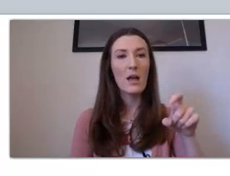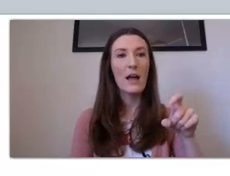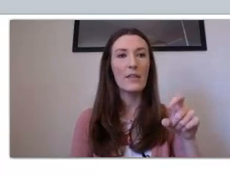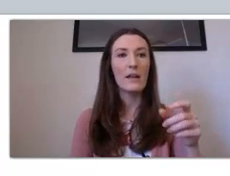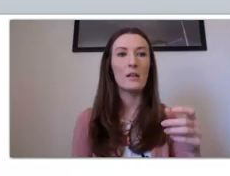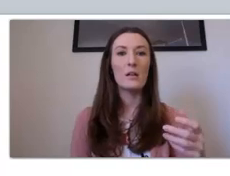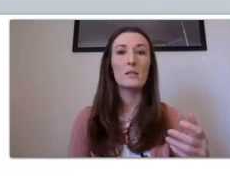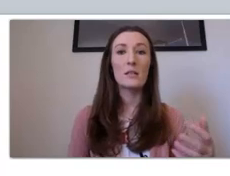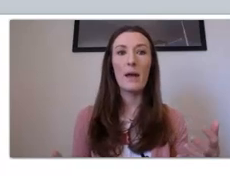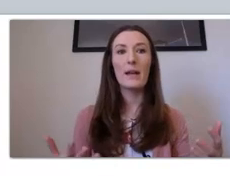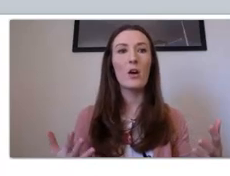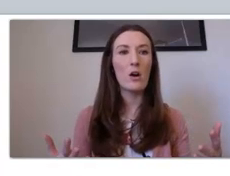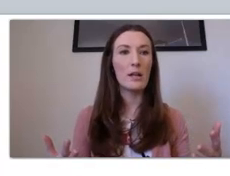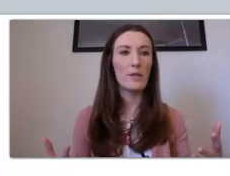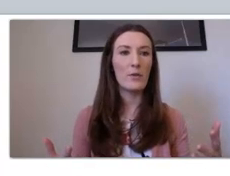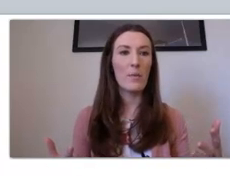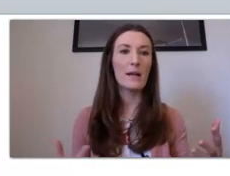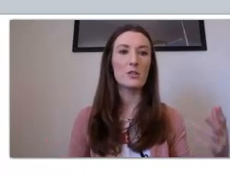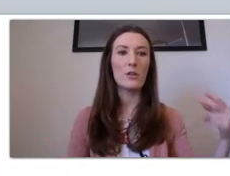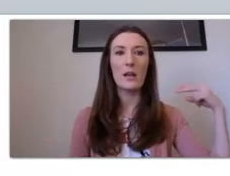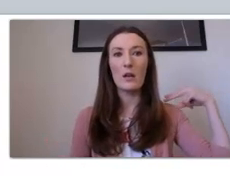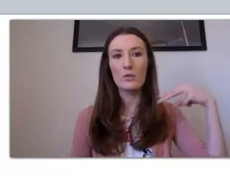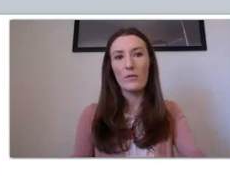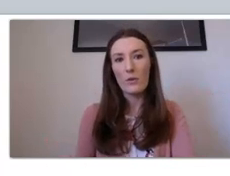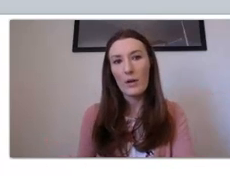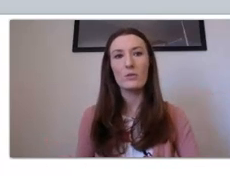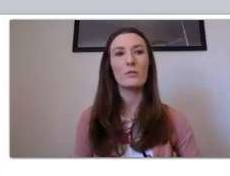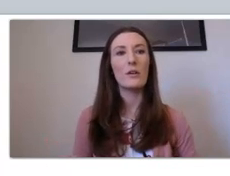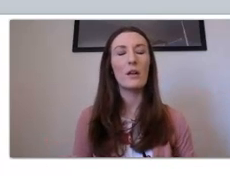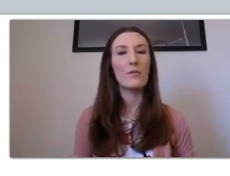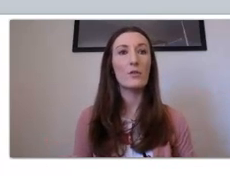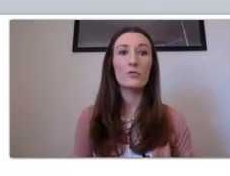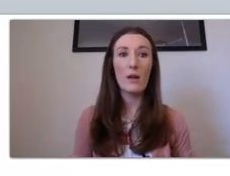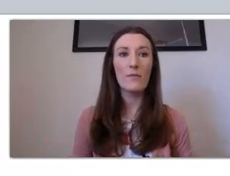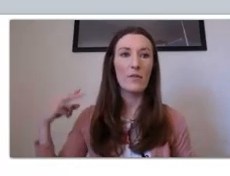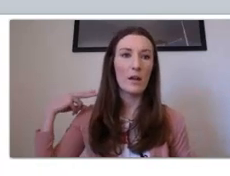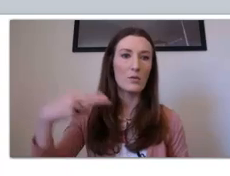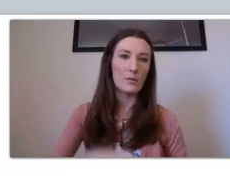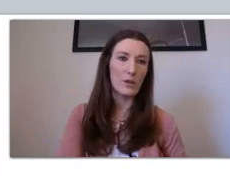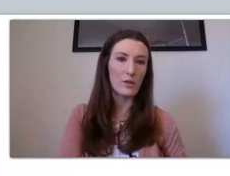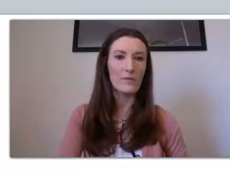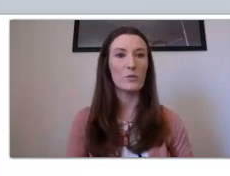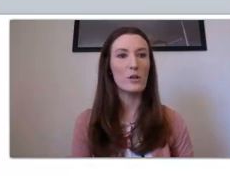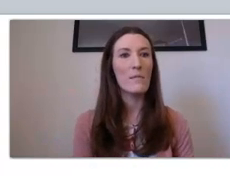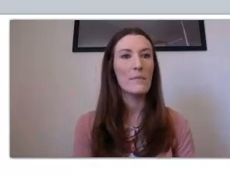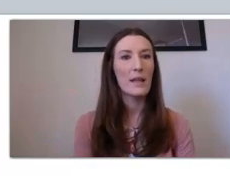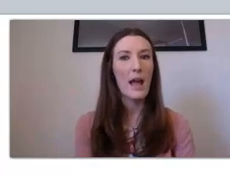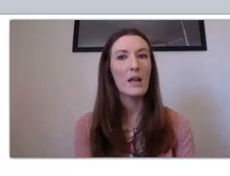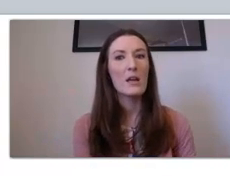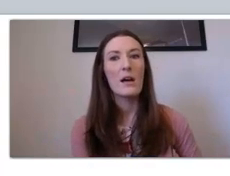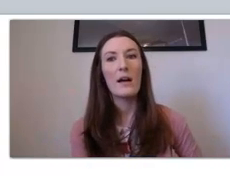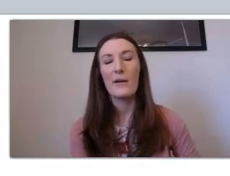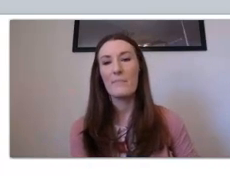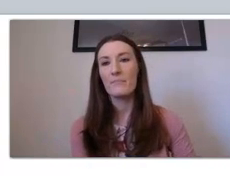must, and then depending on if you're the passenger, then it goes over your right shoulder. If you're the driver, then it goes over your left shoulder.